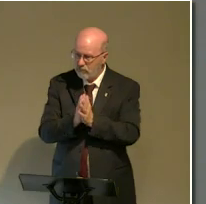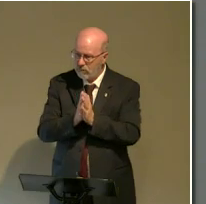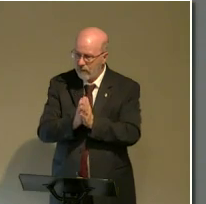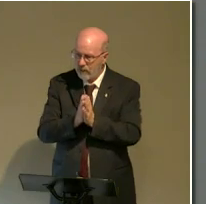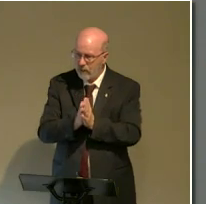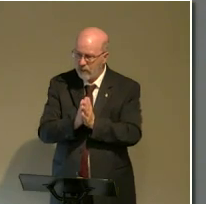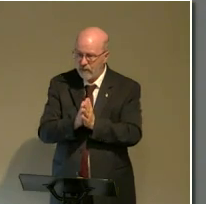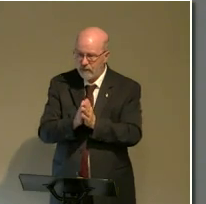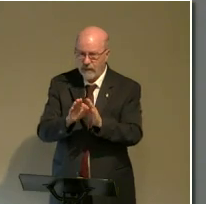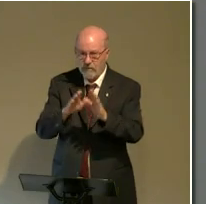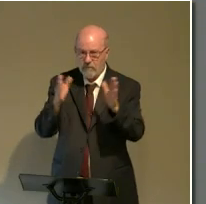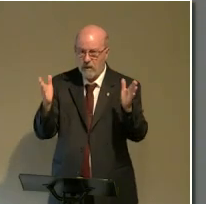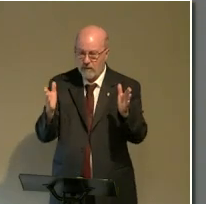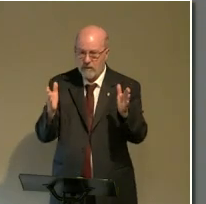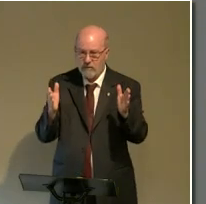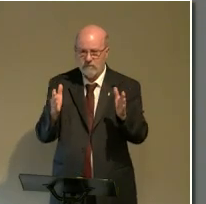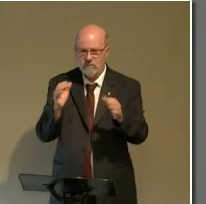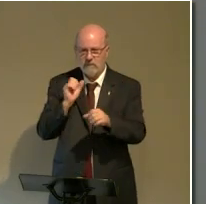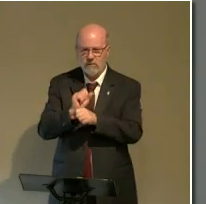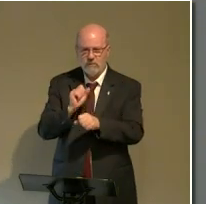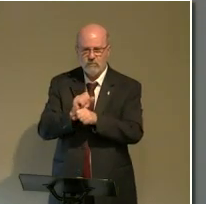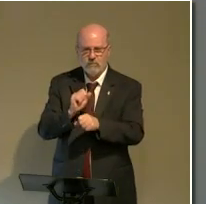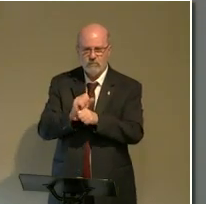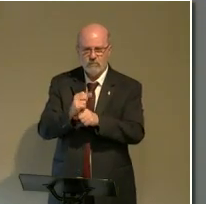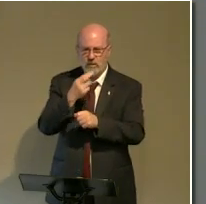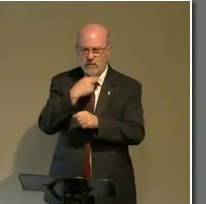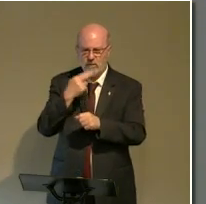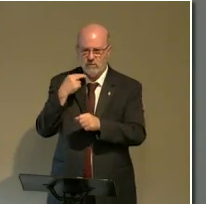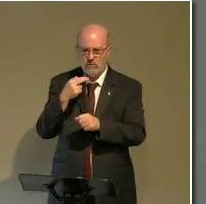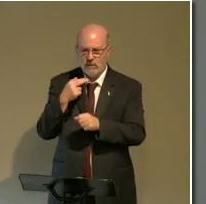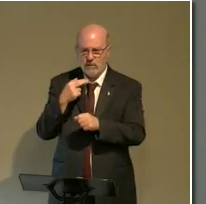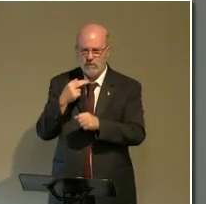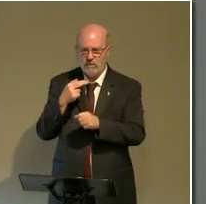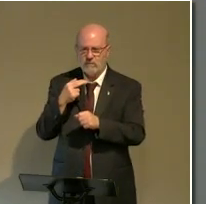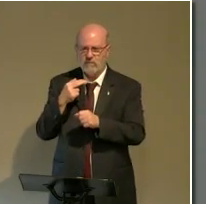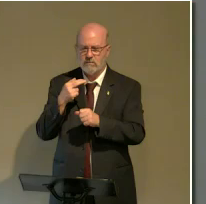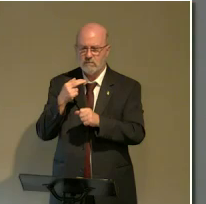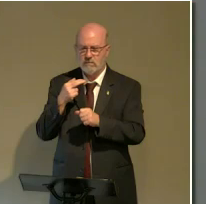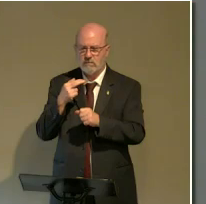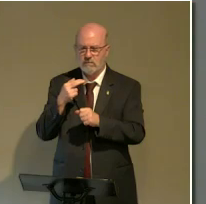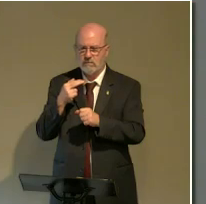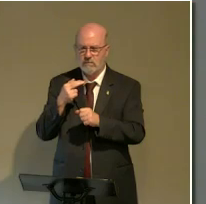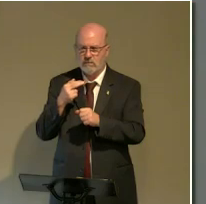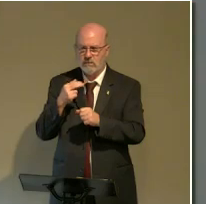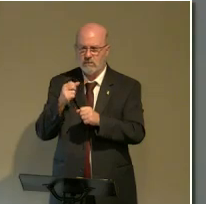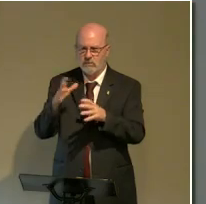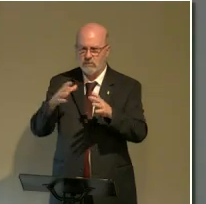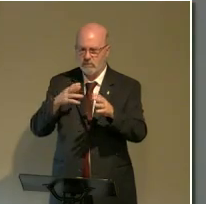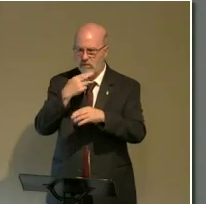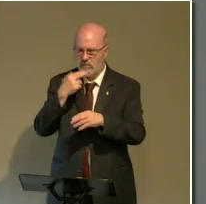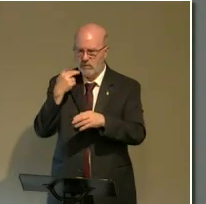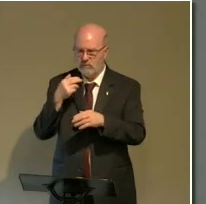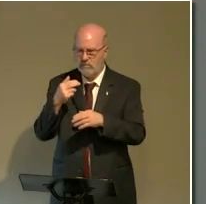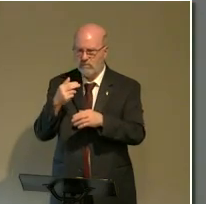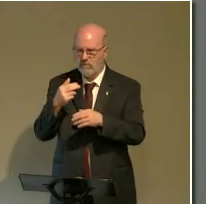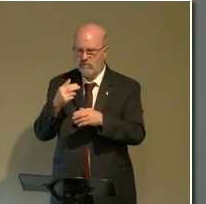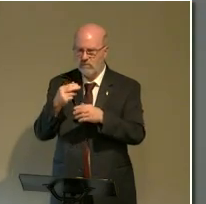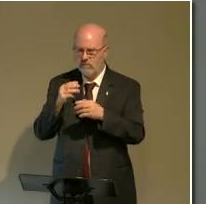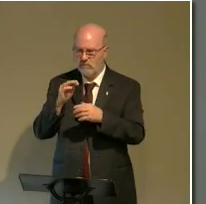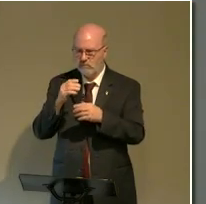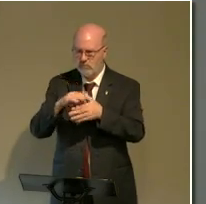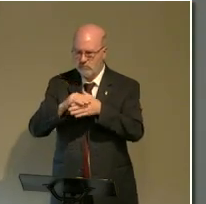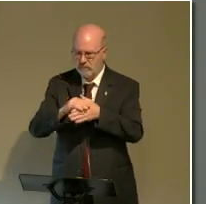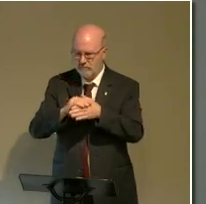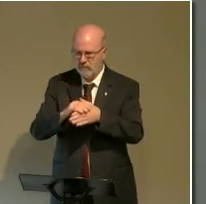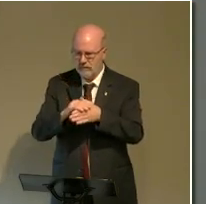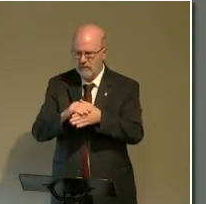pray in public, okay? I worked in a restaurant, Copacabana, so you're flying around the restaurant with meat on the skewer, and it